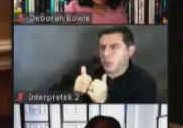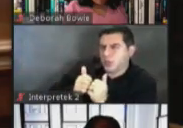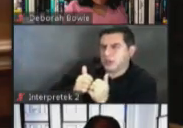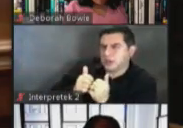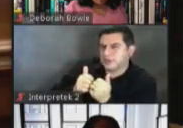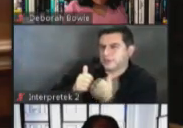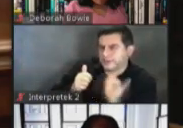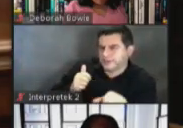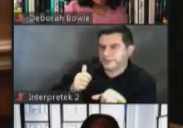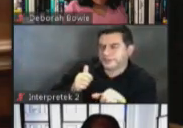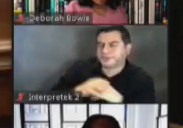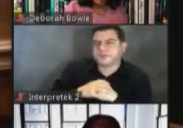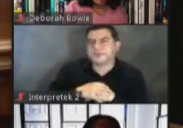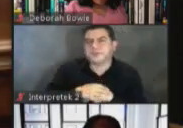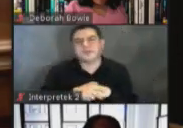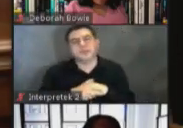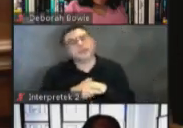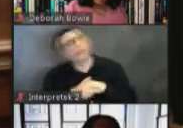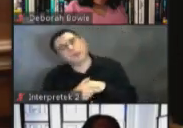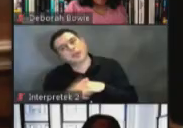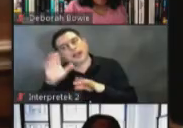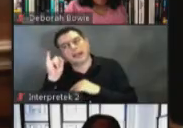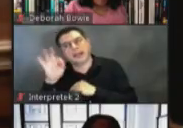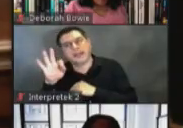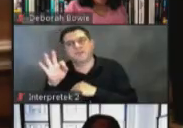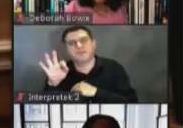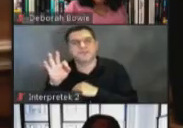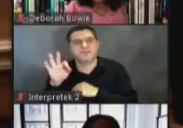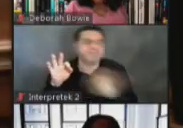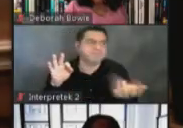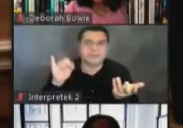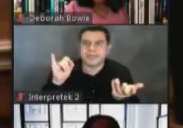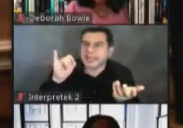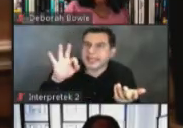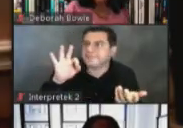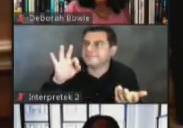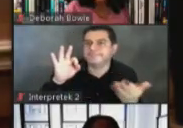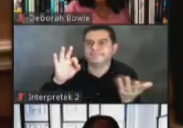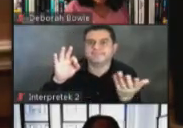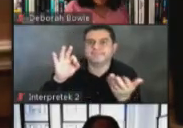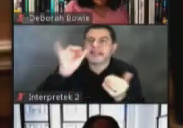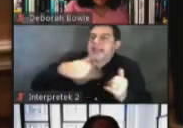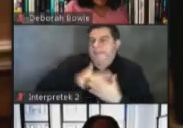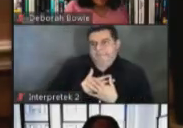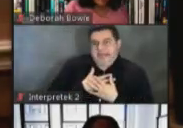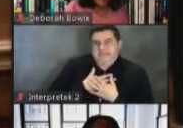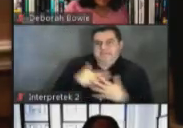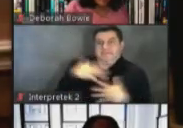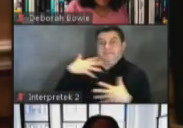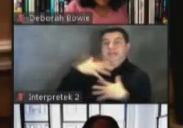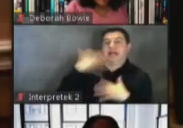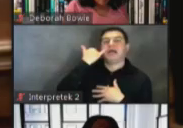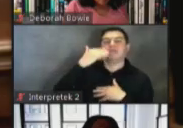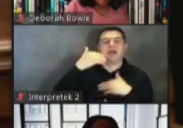that fear of whether that commercial, that economic development will go somewhere else, and I don't want us to cripple our